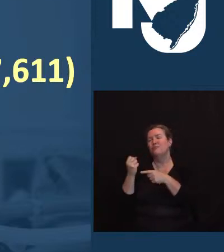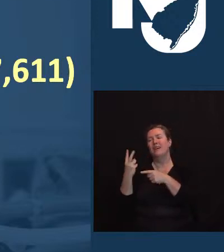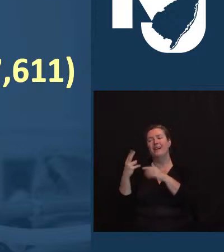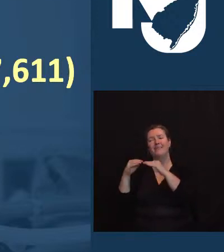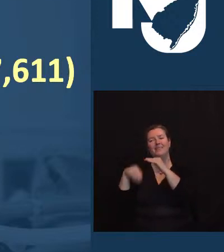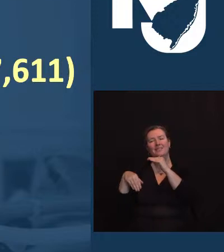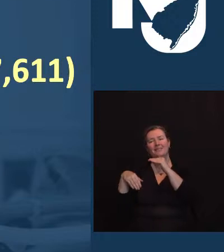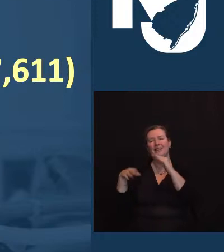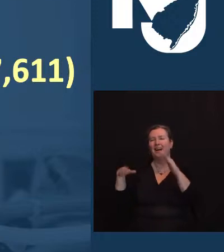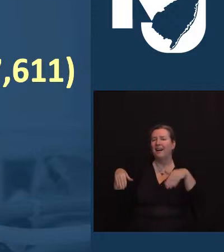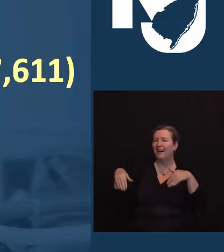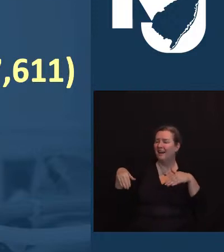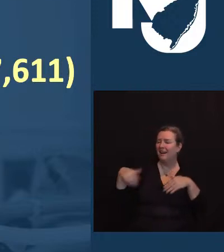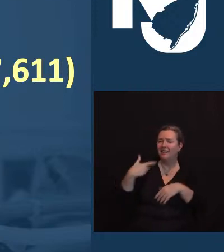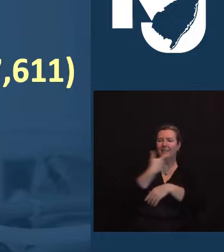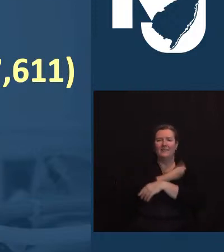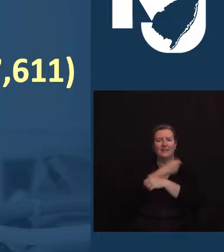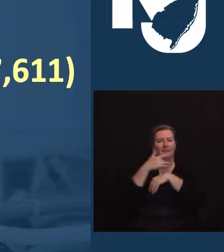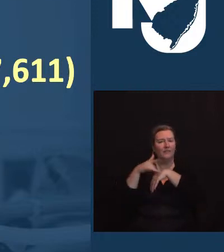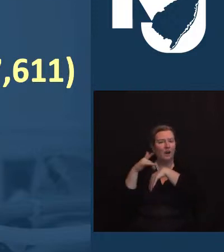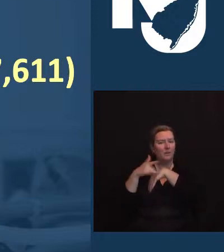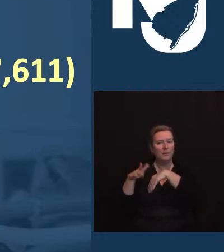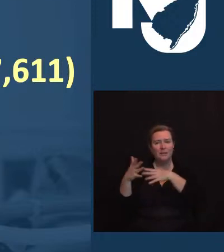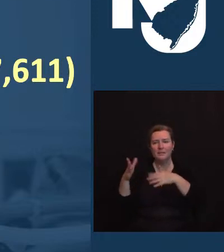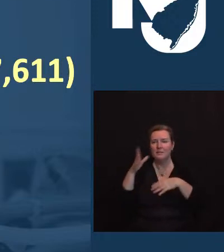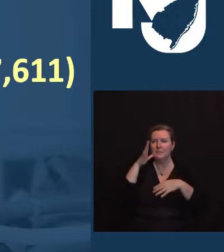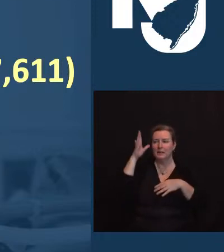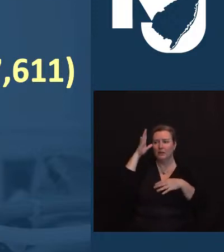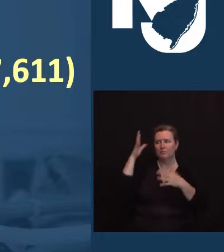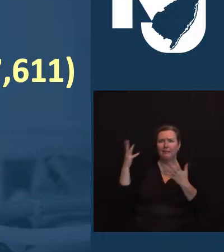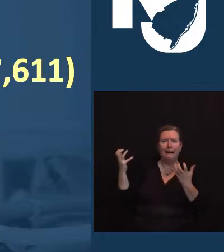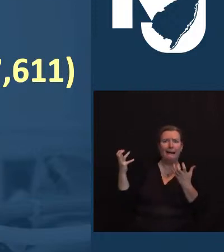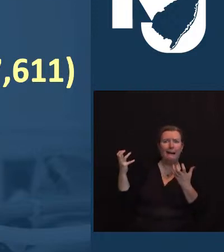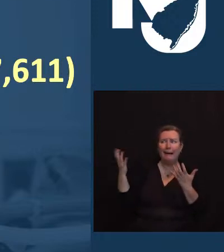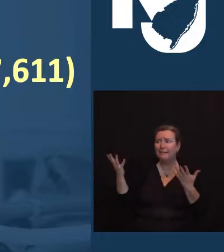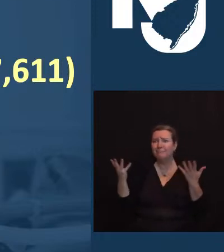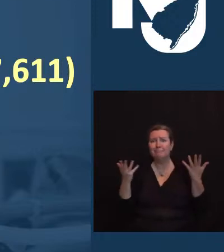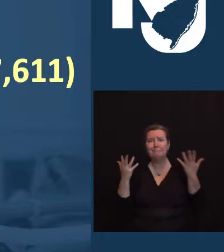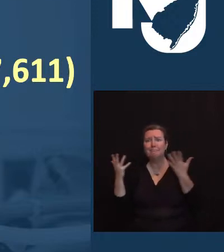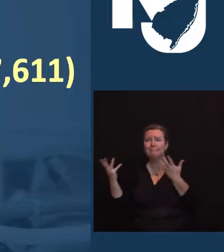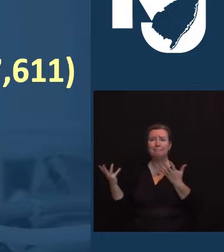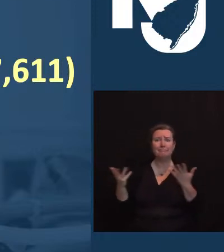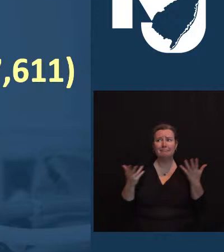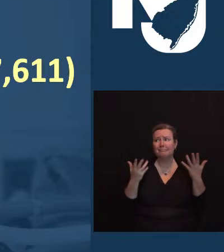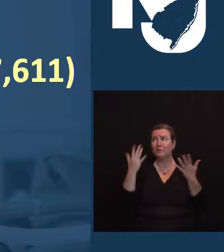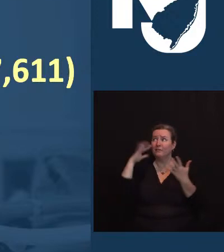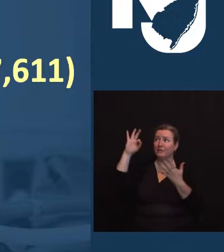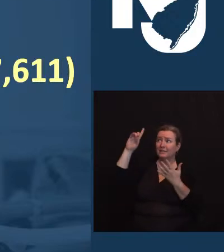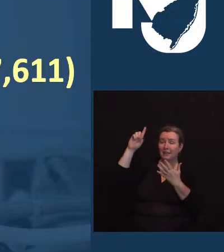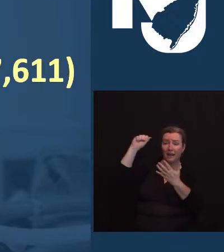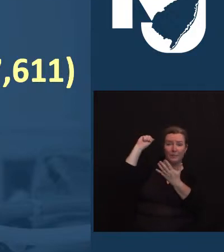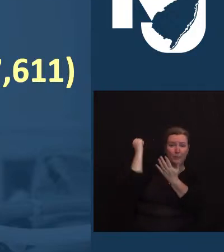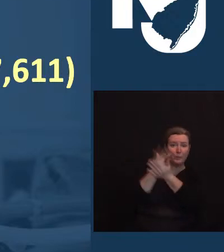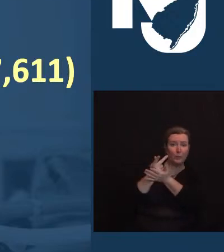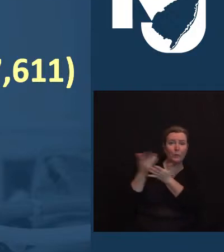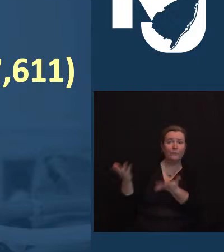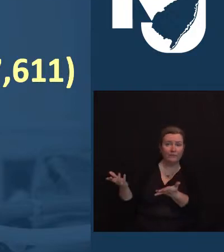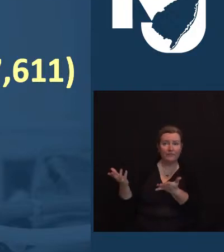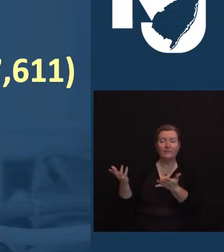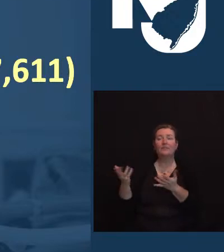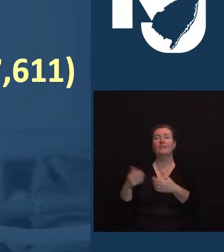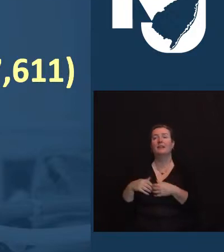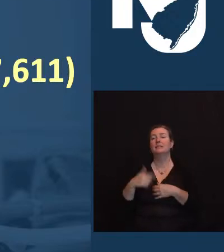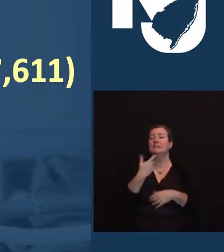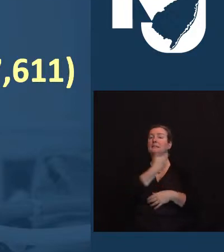vaccination and whose parents are desperately waiting for that FDA approval. But again, as powerful as the vaccine's